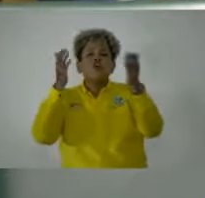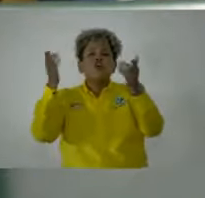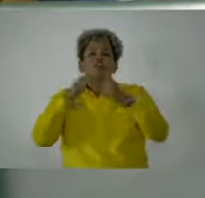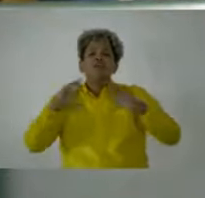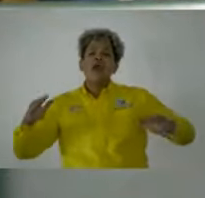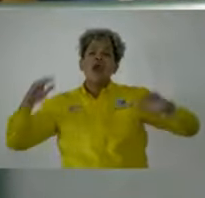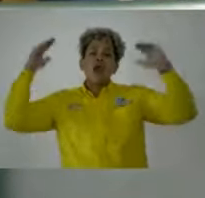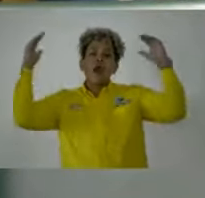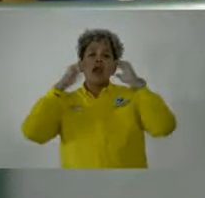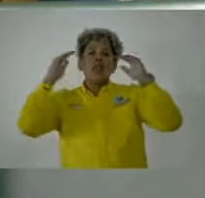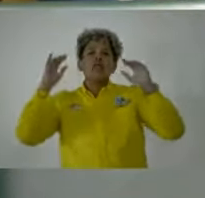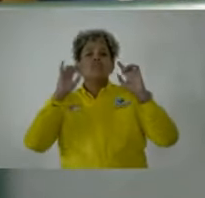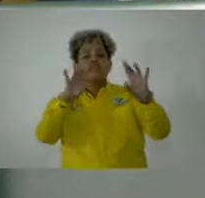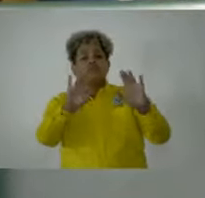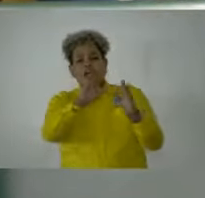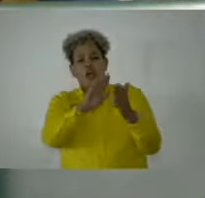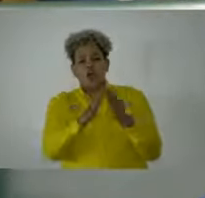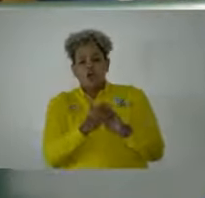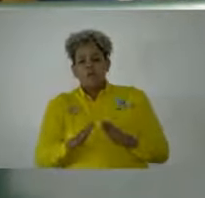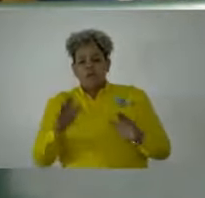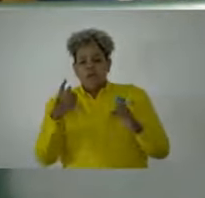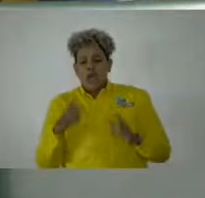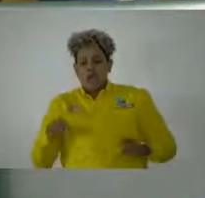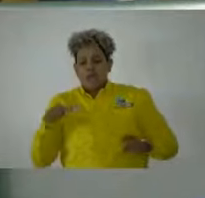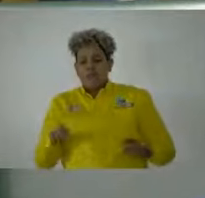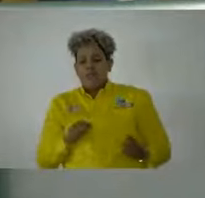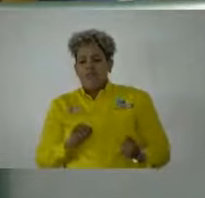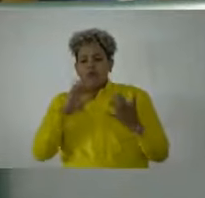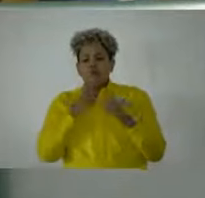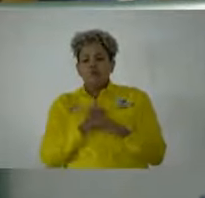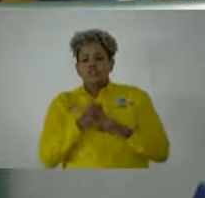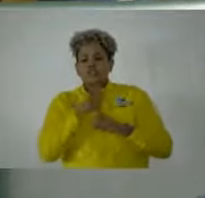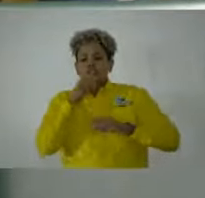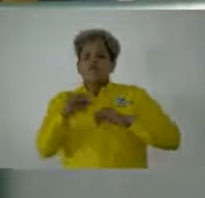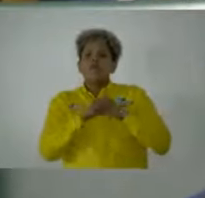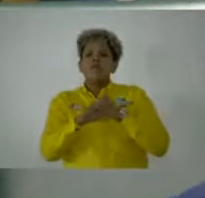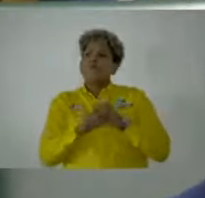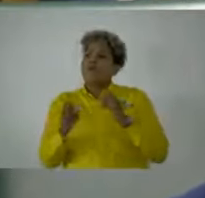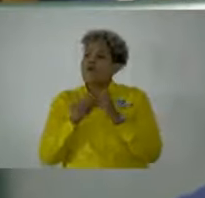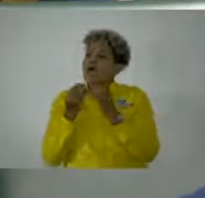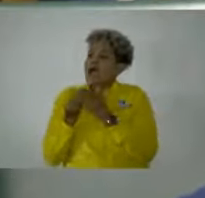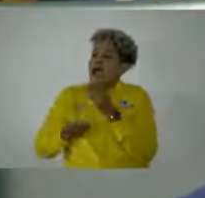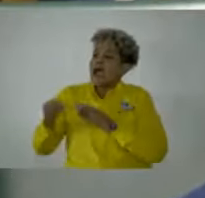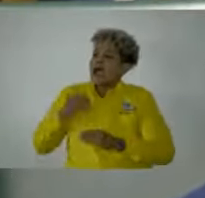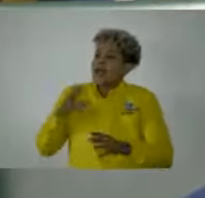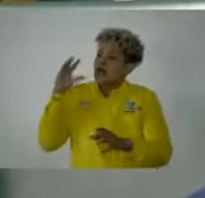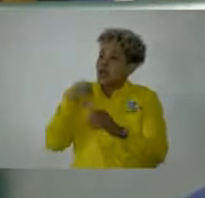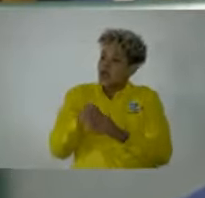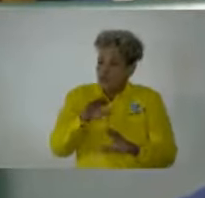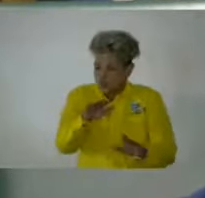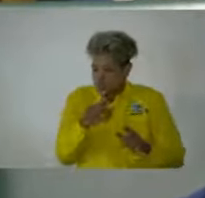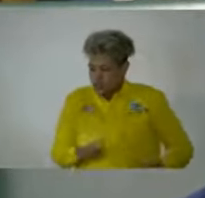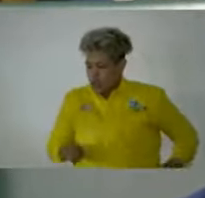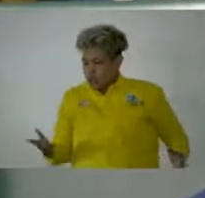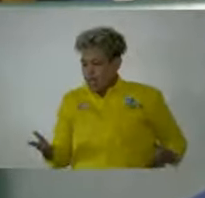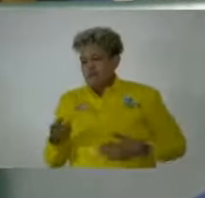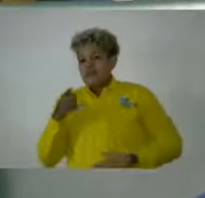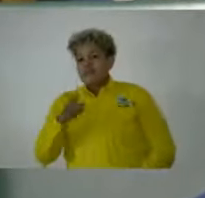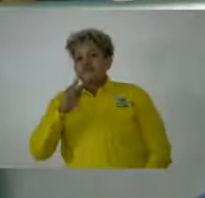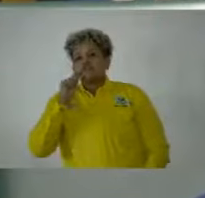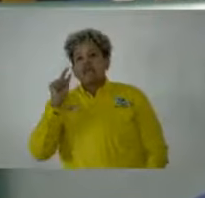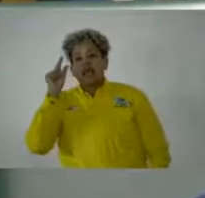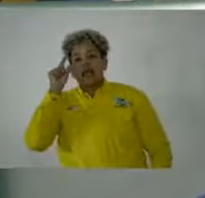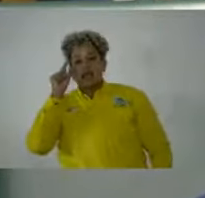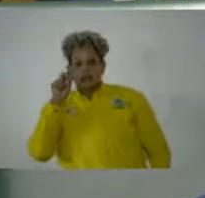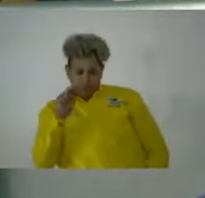at a higher level to their communities. And this approach promotes greater economic inclusion. That's it. It's a glimpse